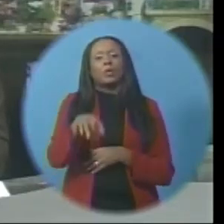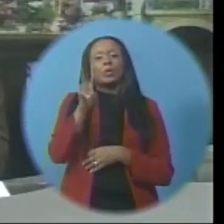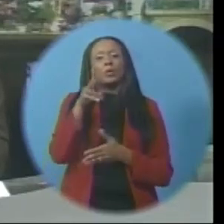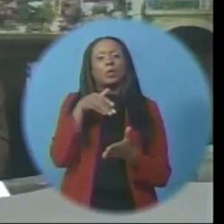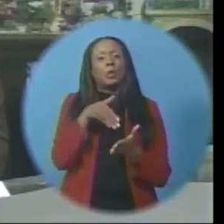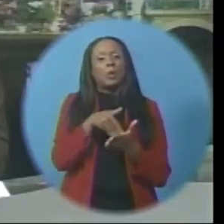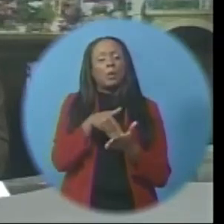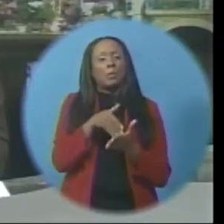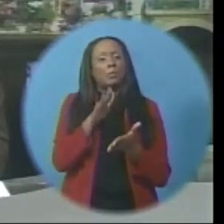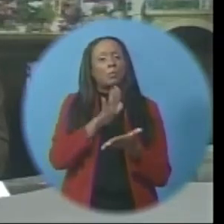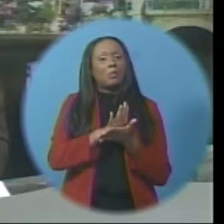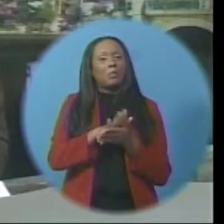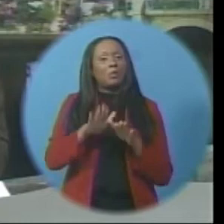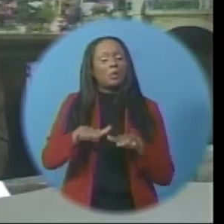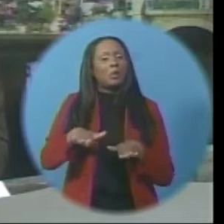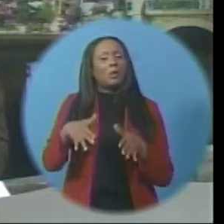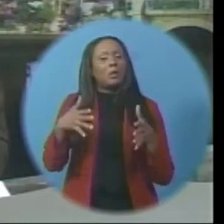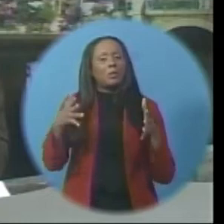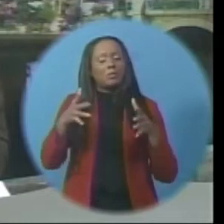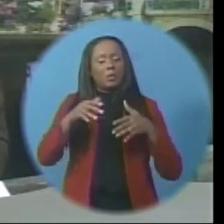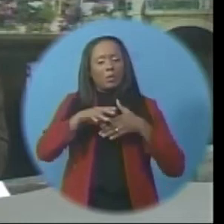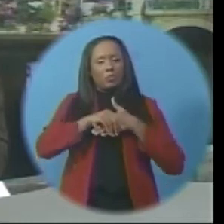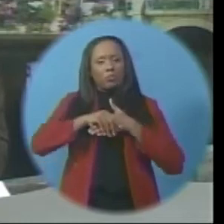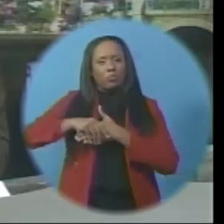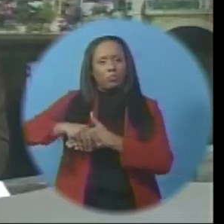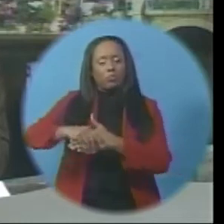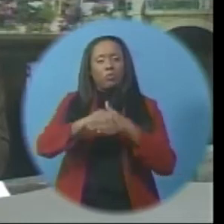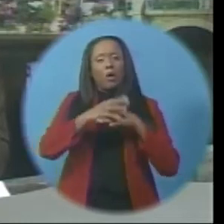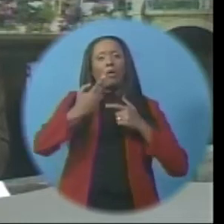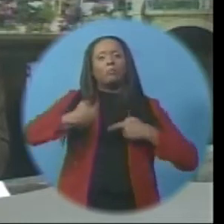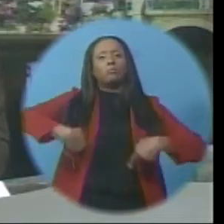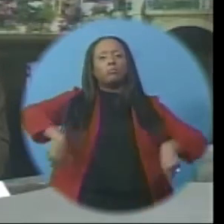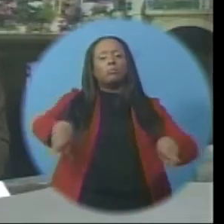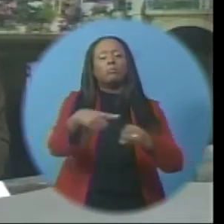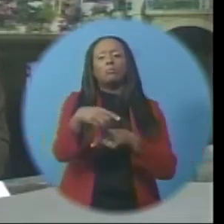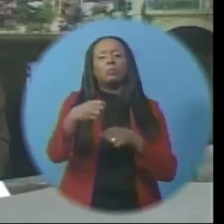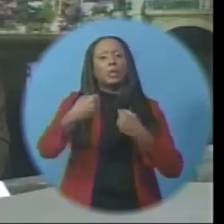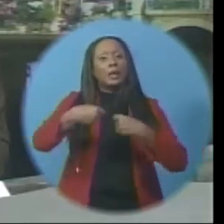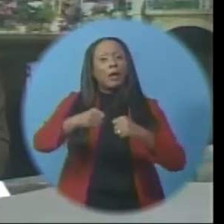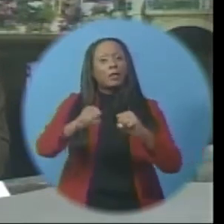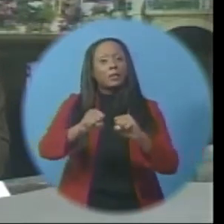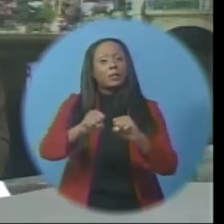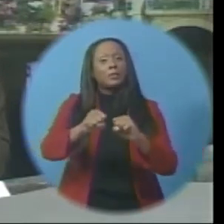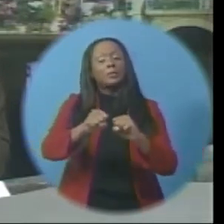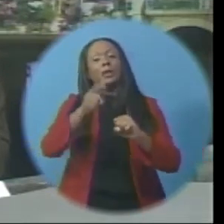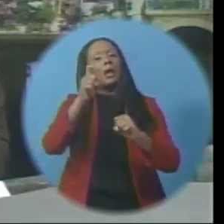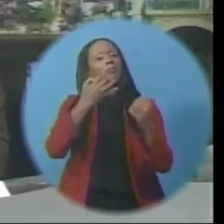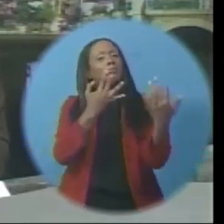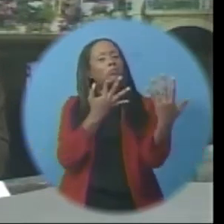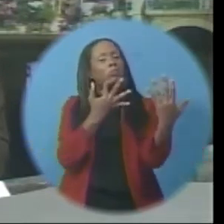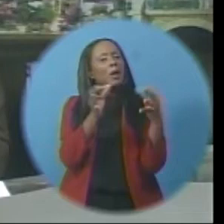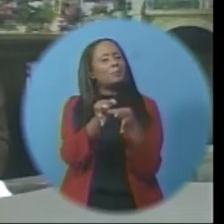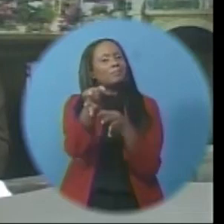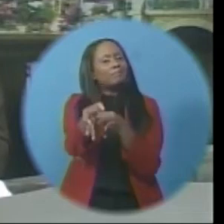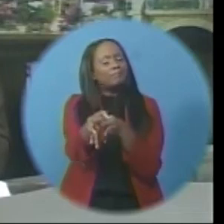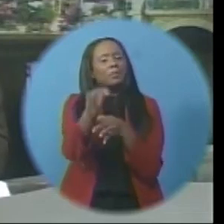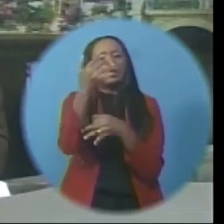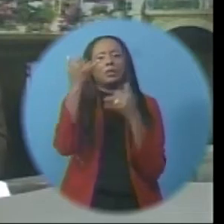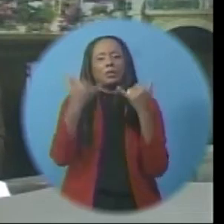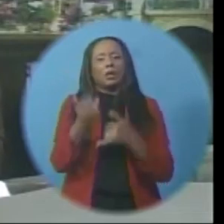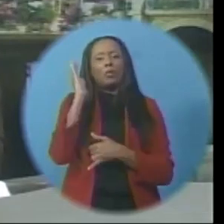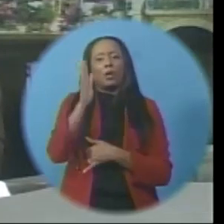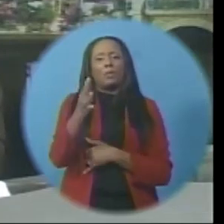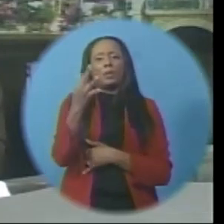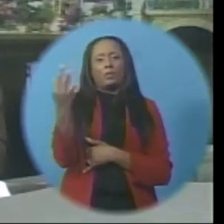children expected to form a human link tomorrow at the garrison will have to wait a little longer. The event will now be held on Friday morning